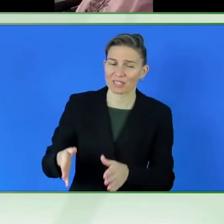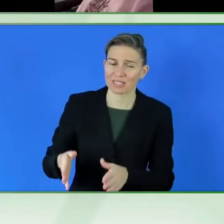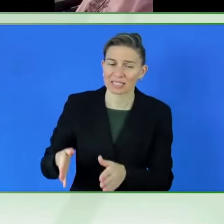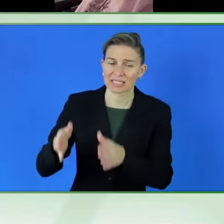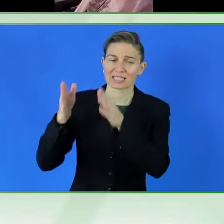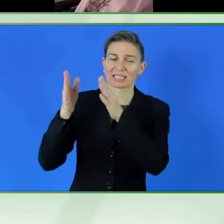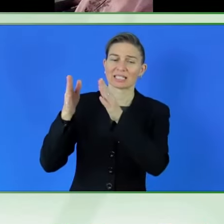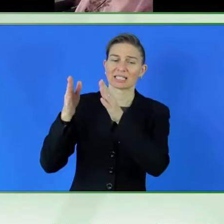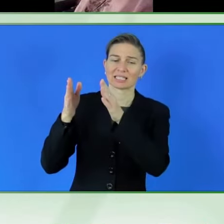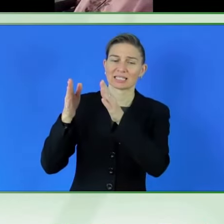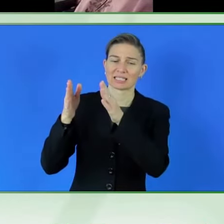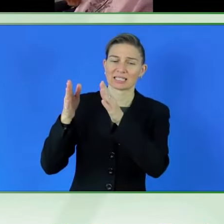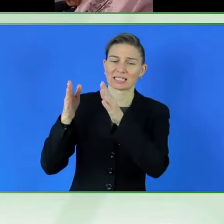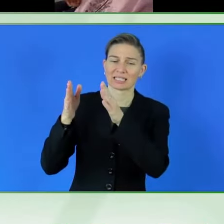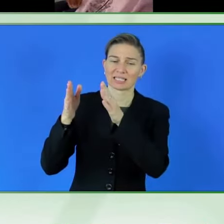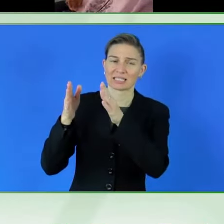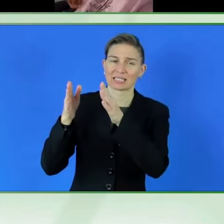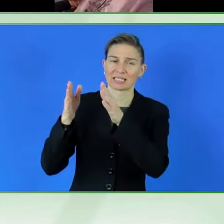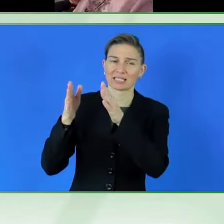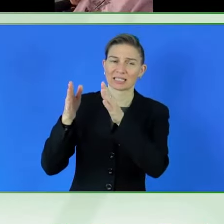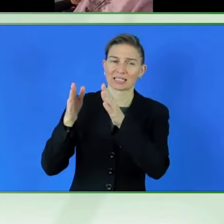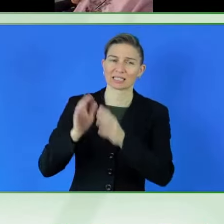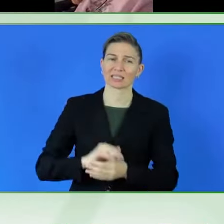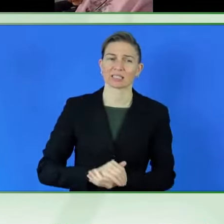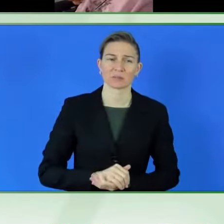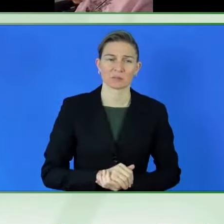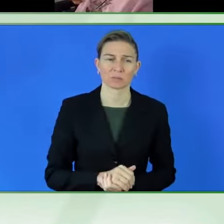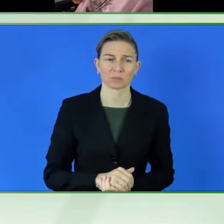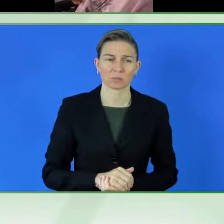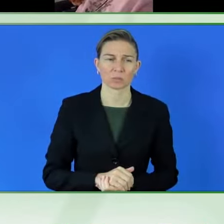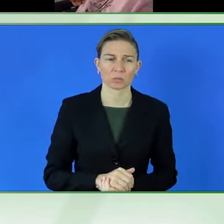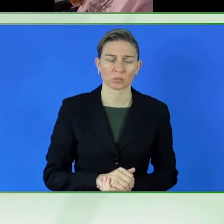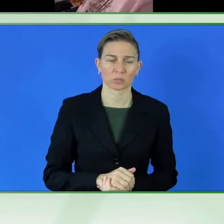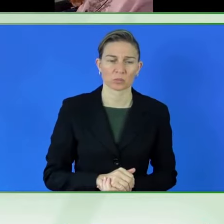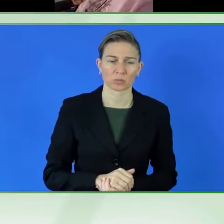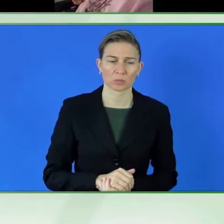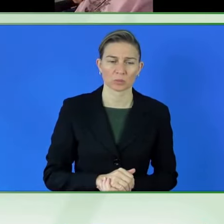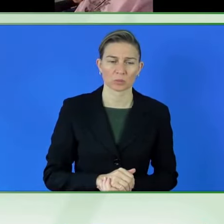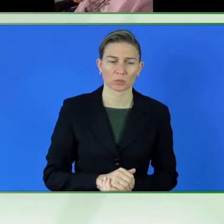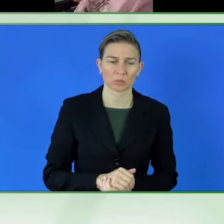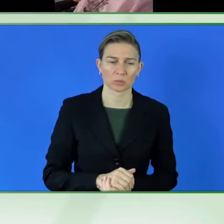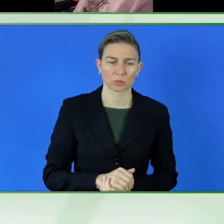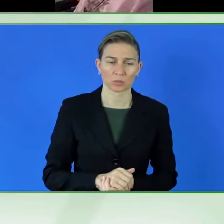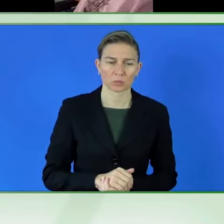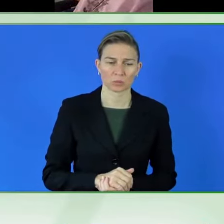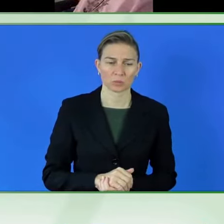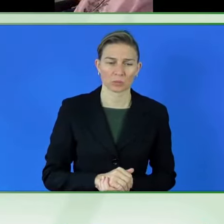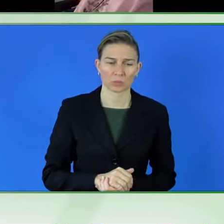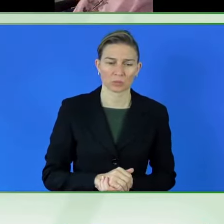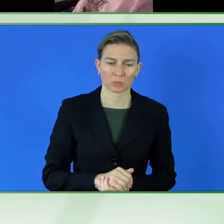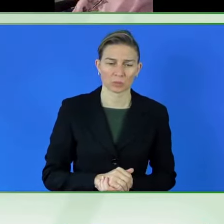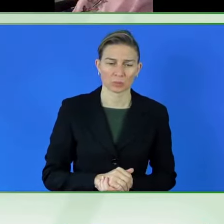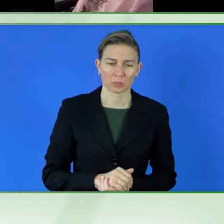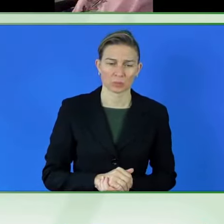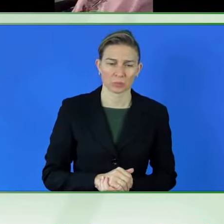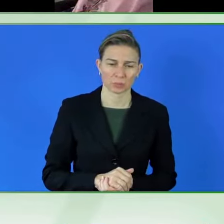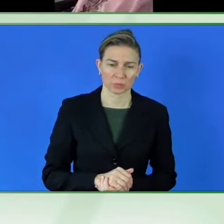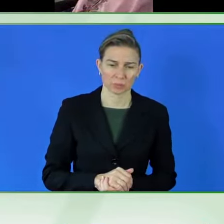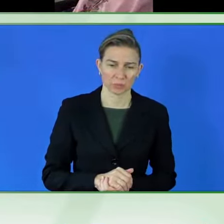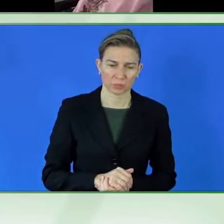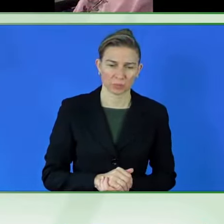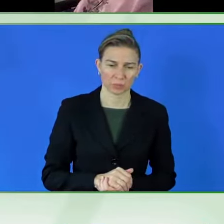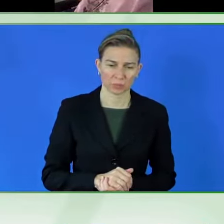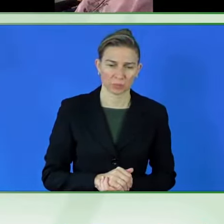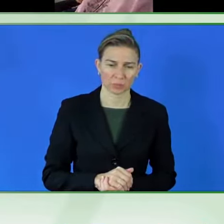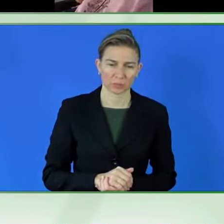in various areas. So my role at Atos is as